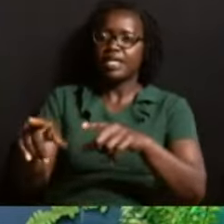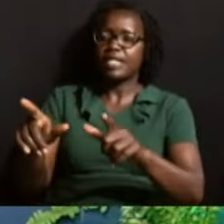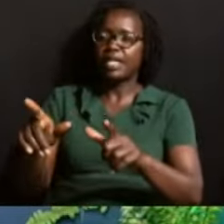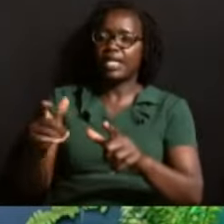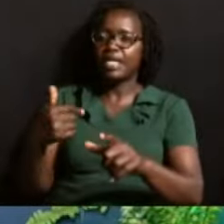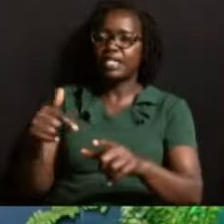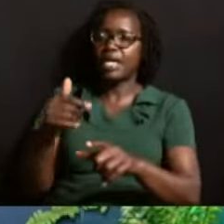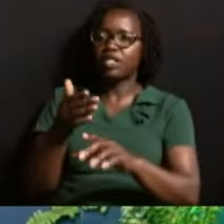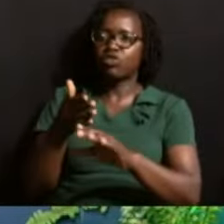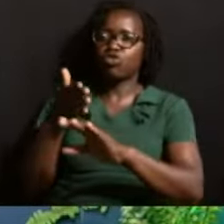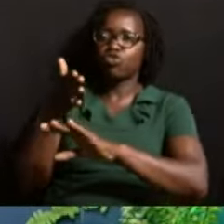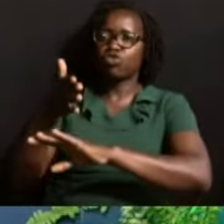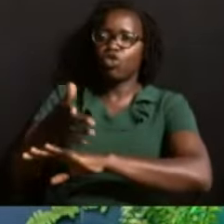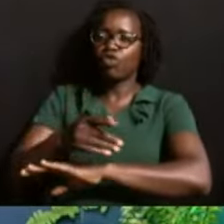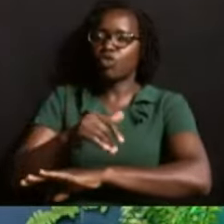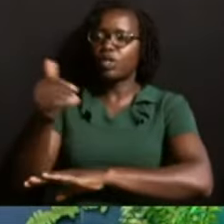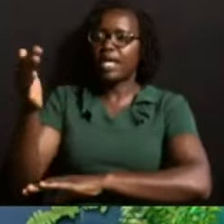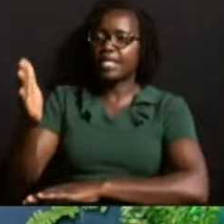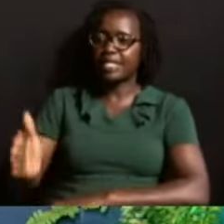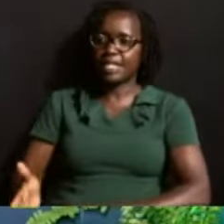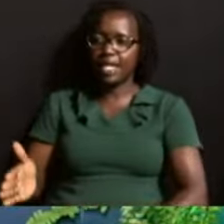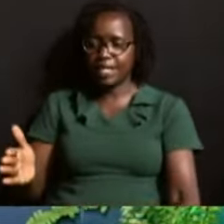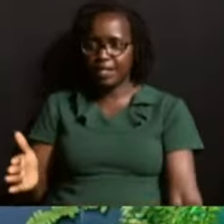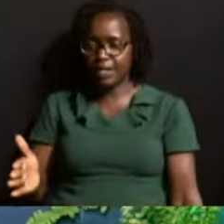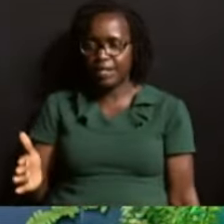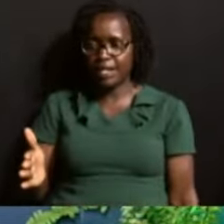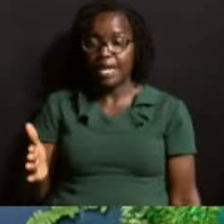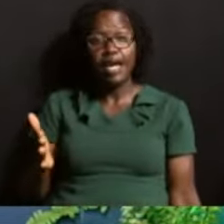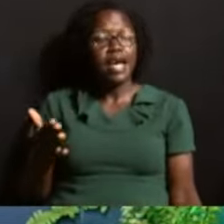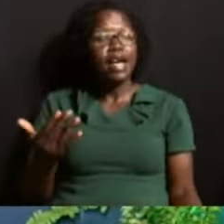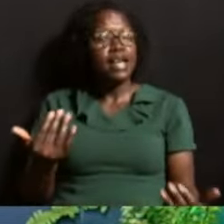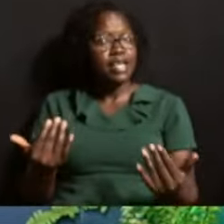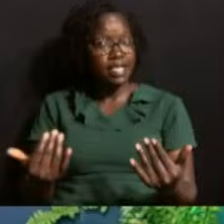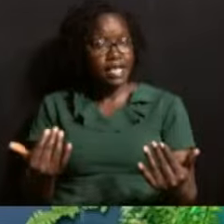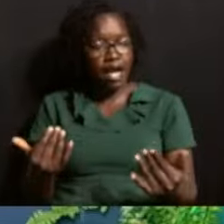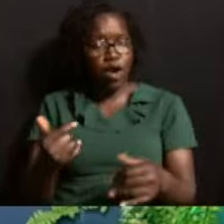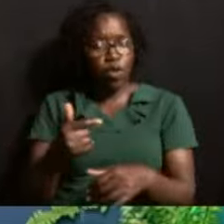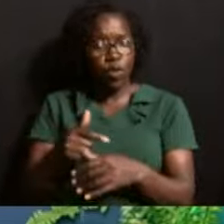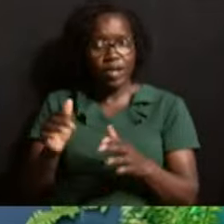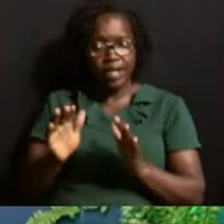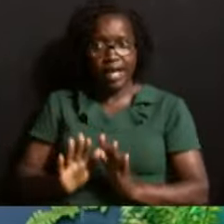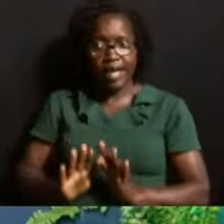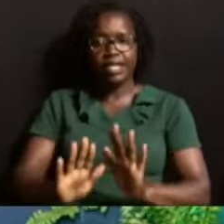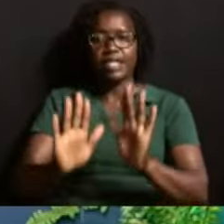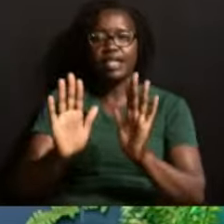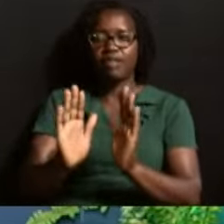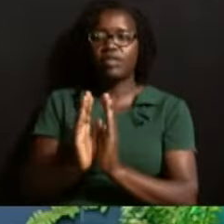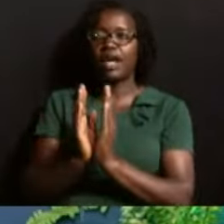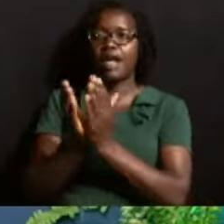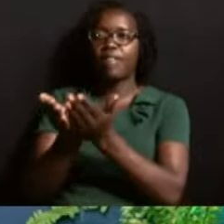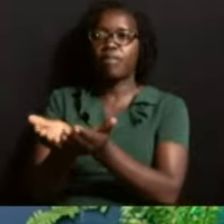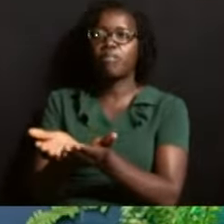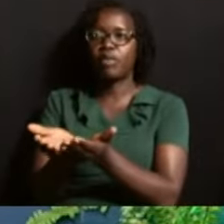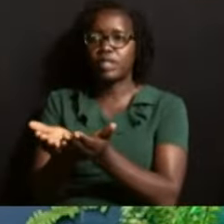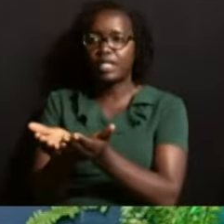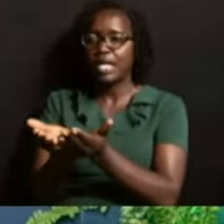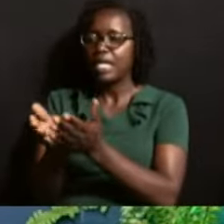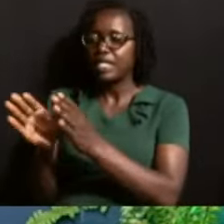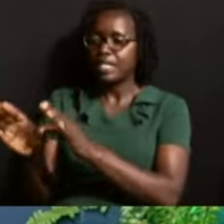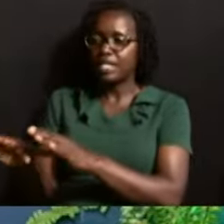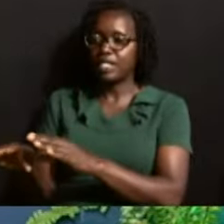cross over to the other side. Now when they had left the multitude, they took